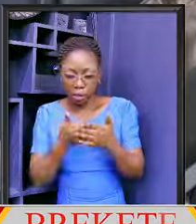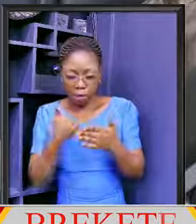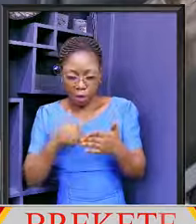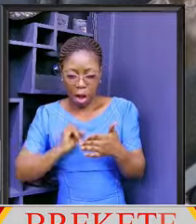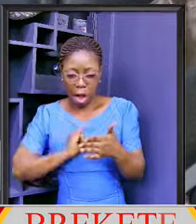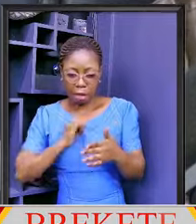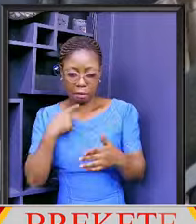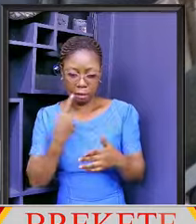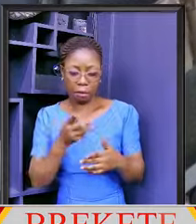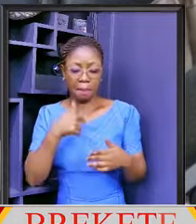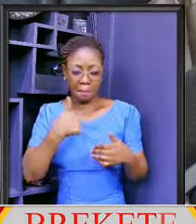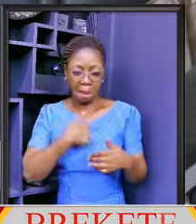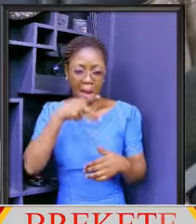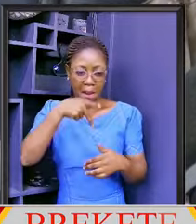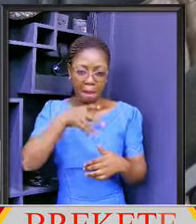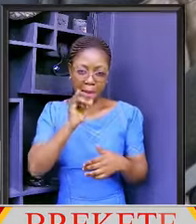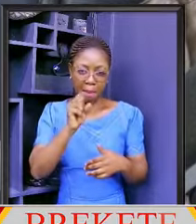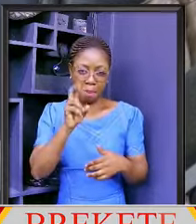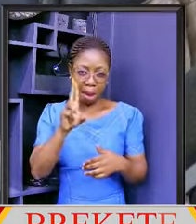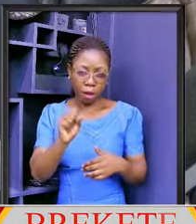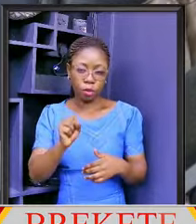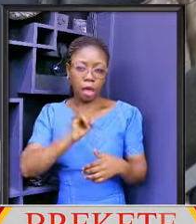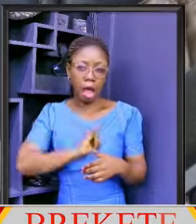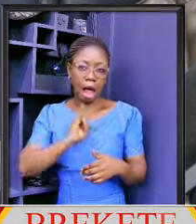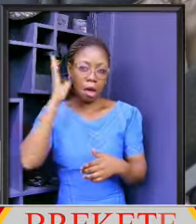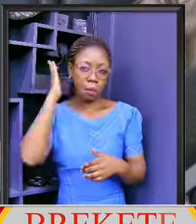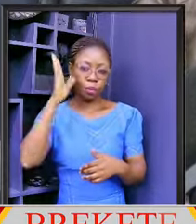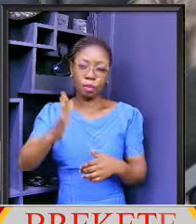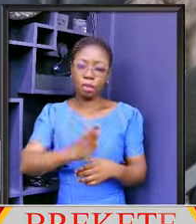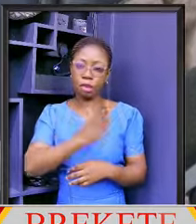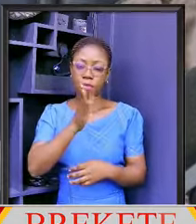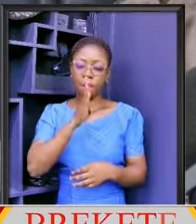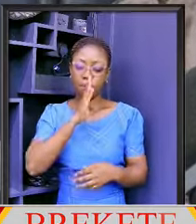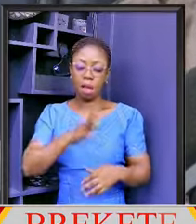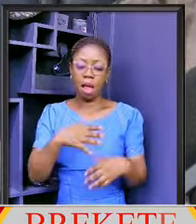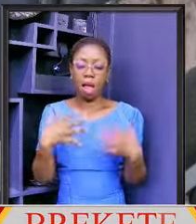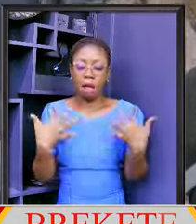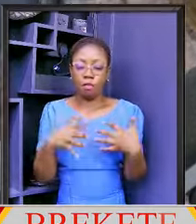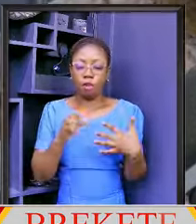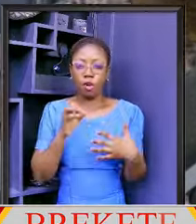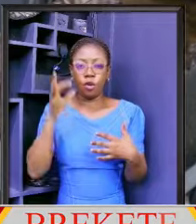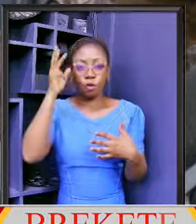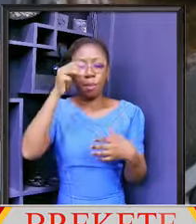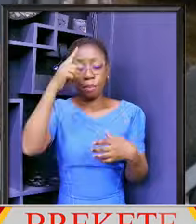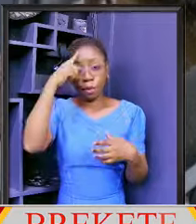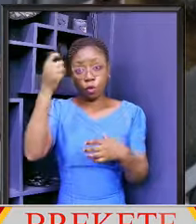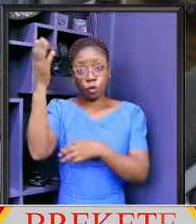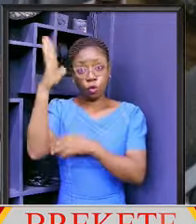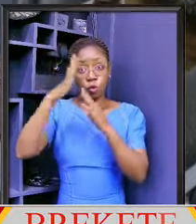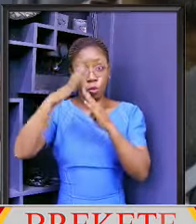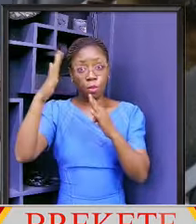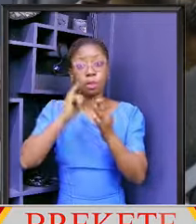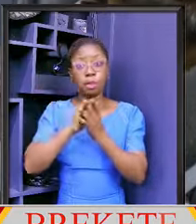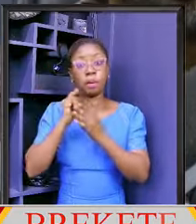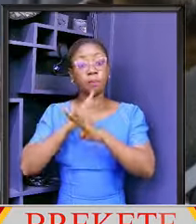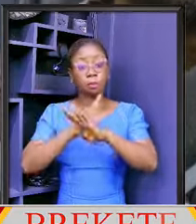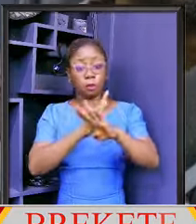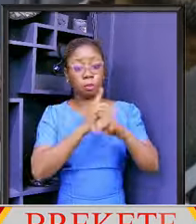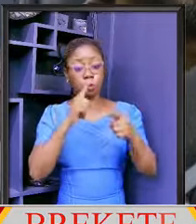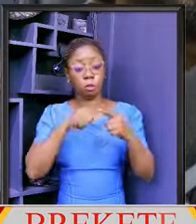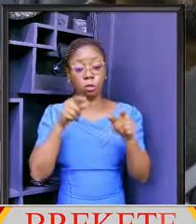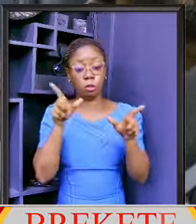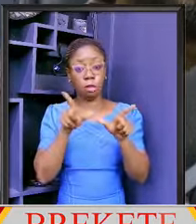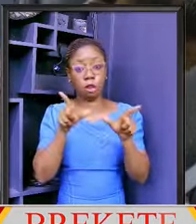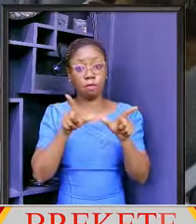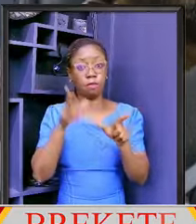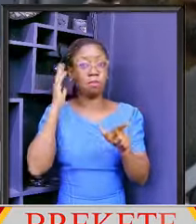Pius Onyekachin Namani, I will never be afraid of him because God Almighty that protected me to this level cannot take me